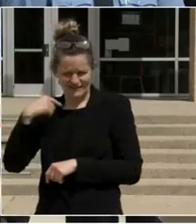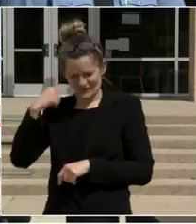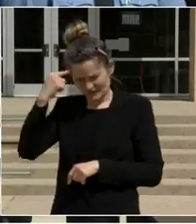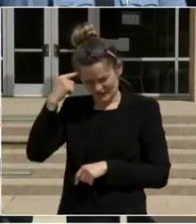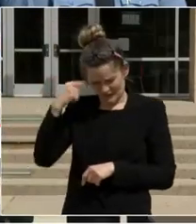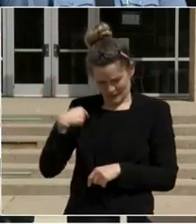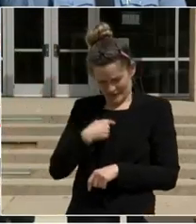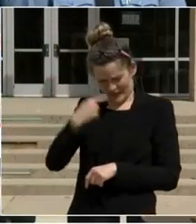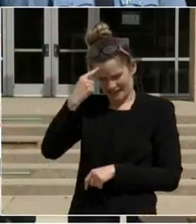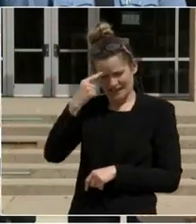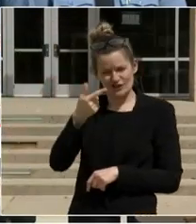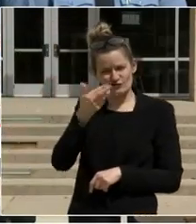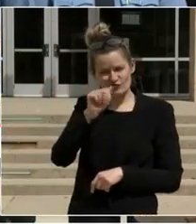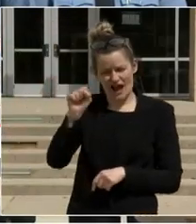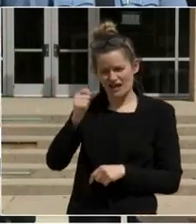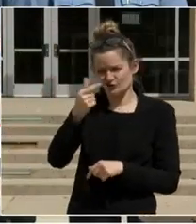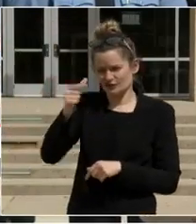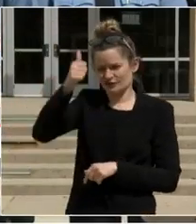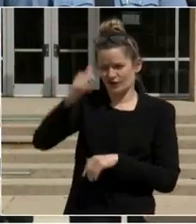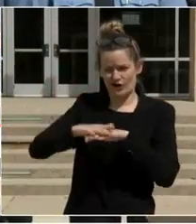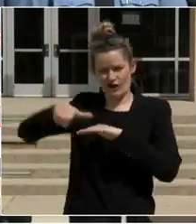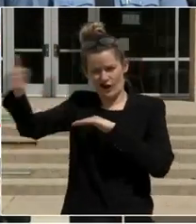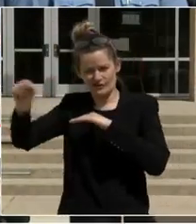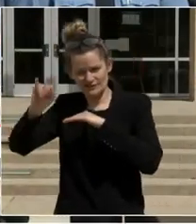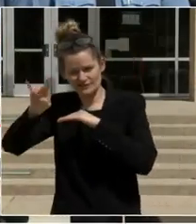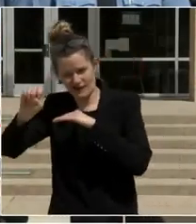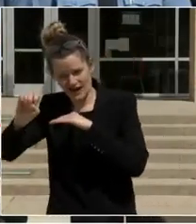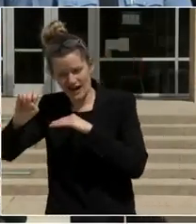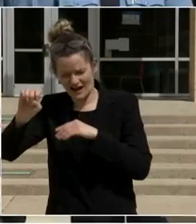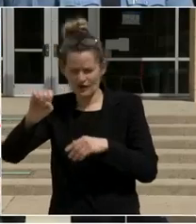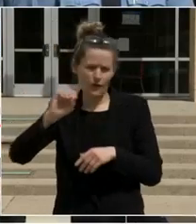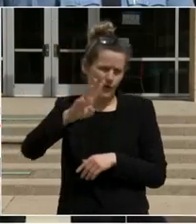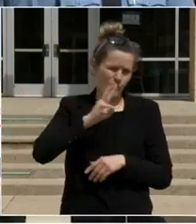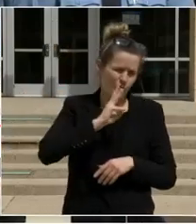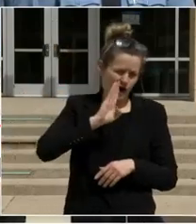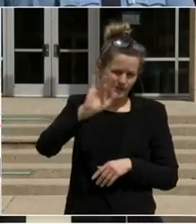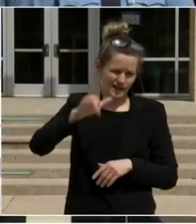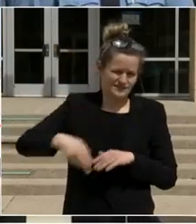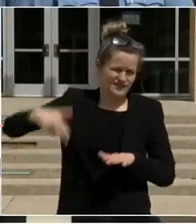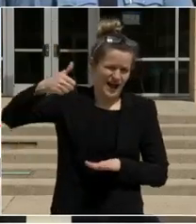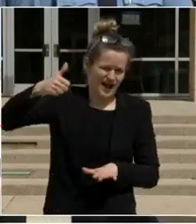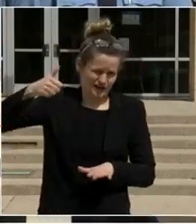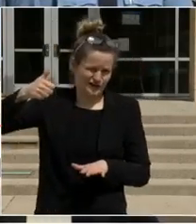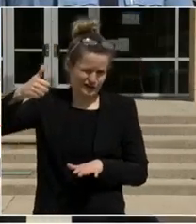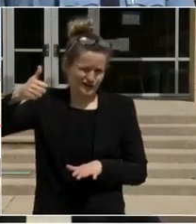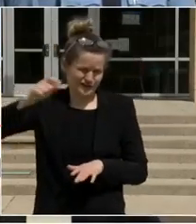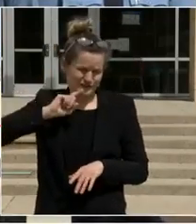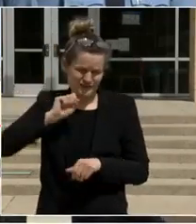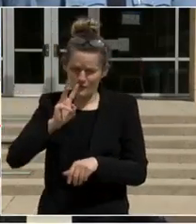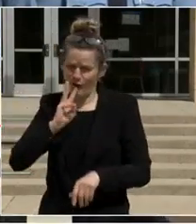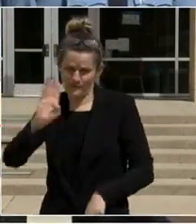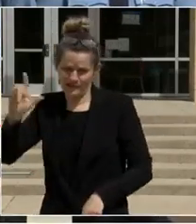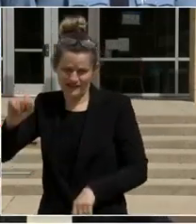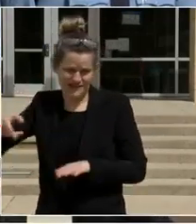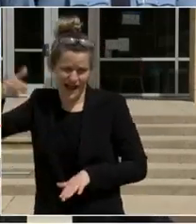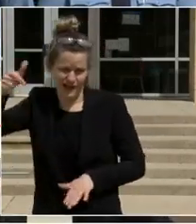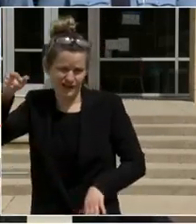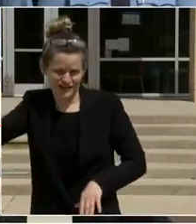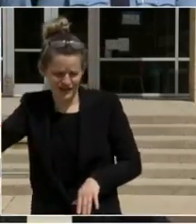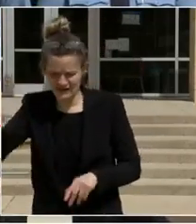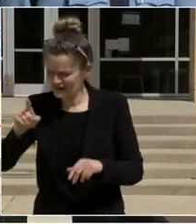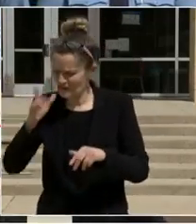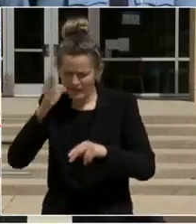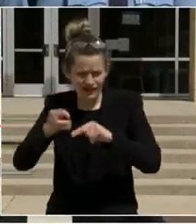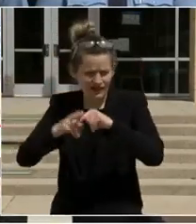side, I'd say the water bill is higher too. That's what I would say to that, Mark, because every chief of police of every major city police department is experiencing